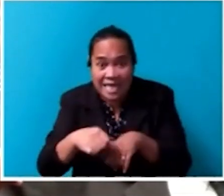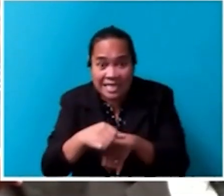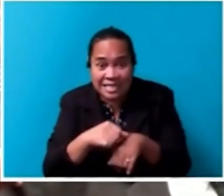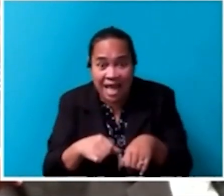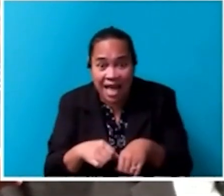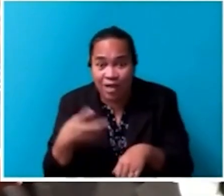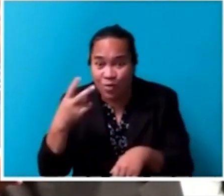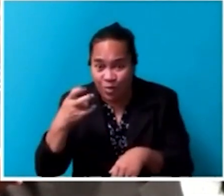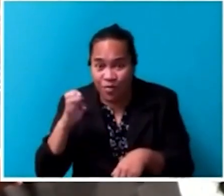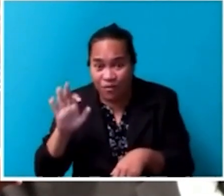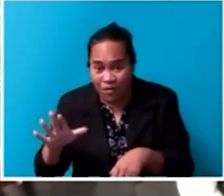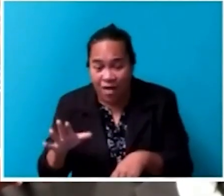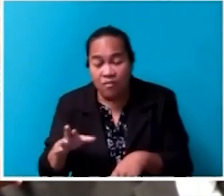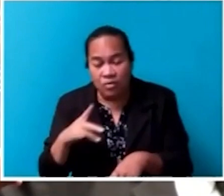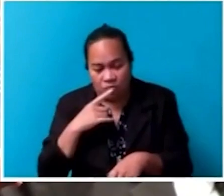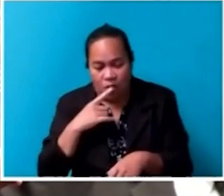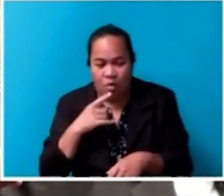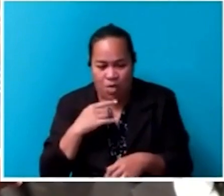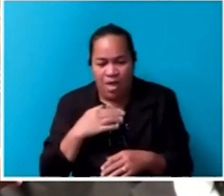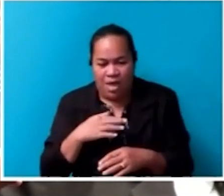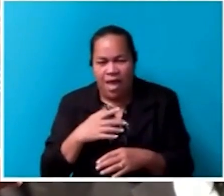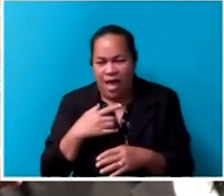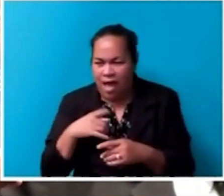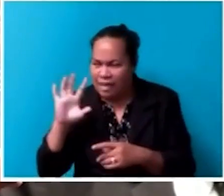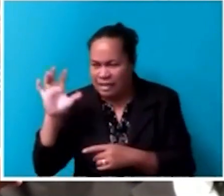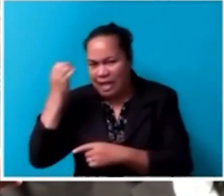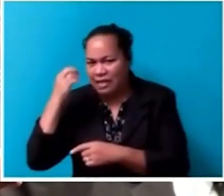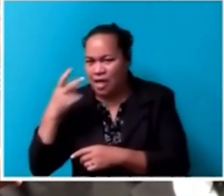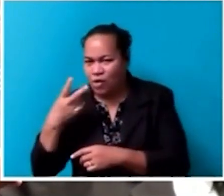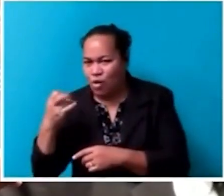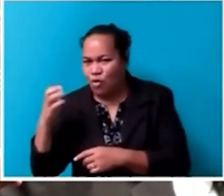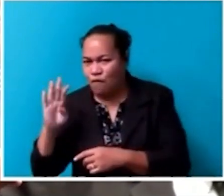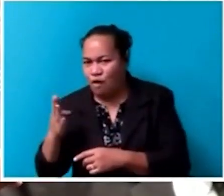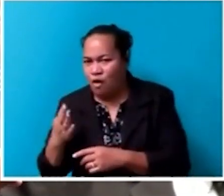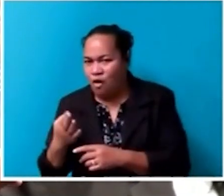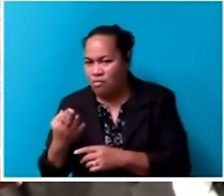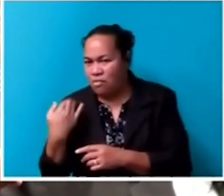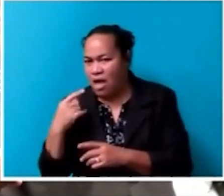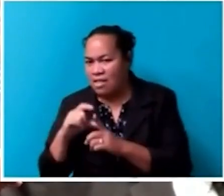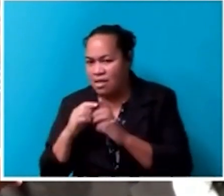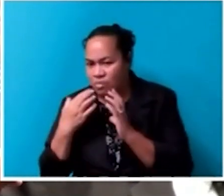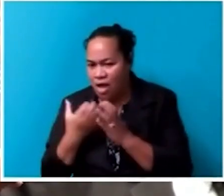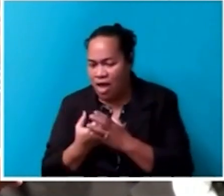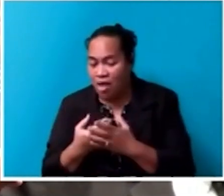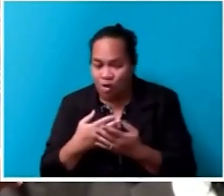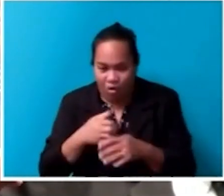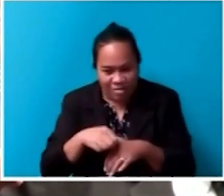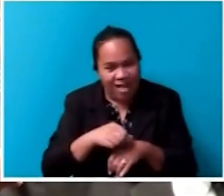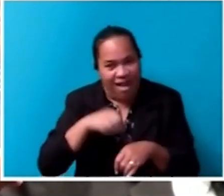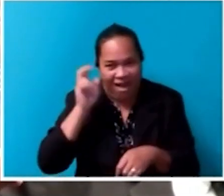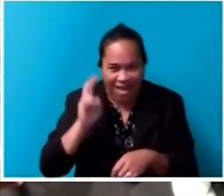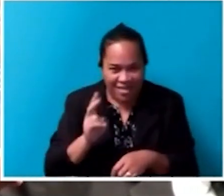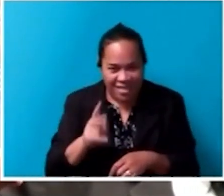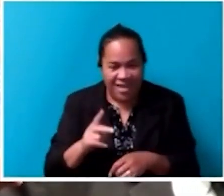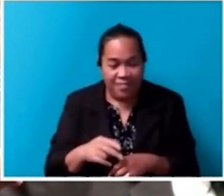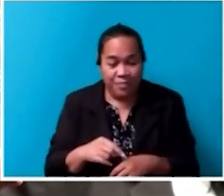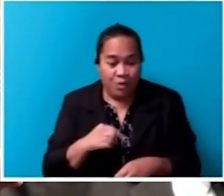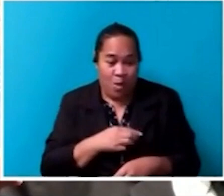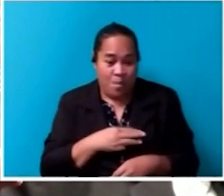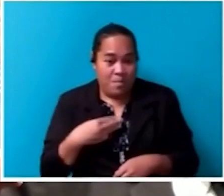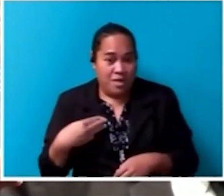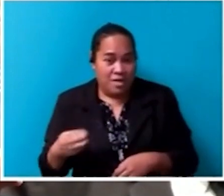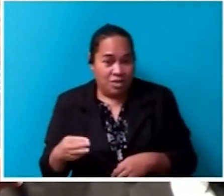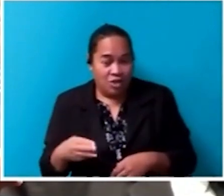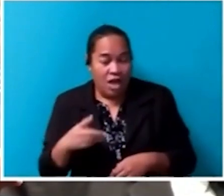on success. Honorable Speaker, riding on the momentum of Christmas on the Park, the ministry expanded